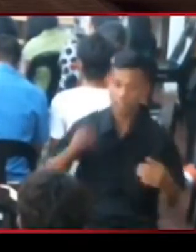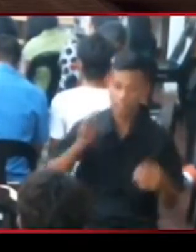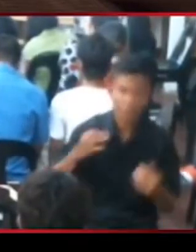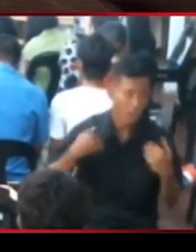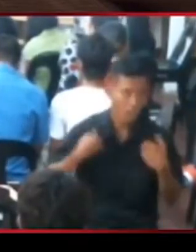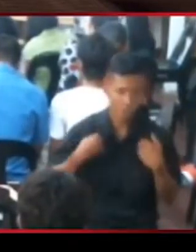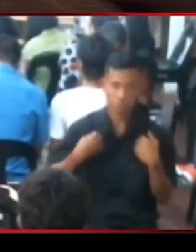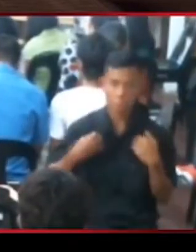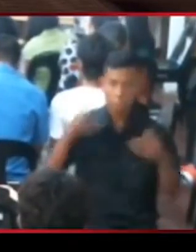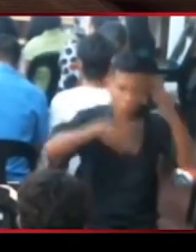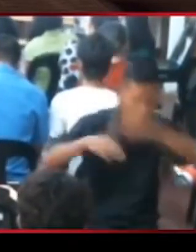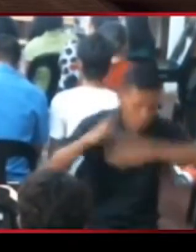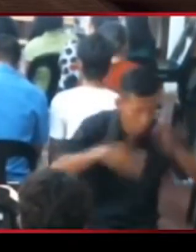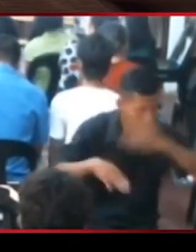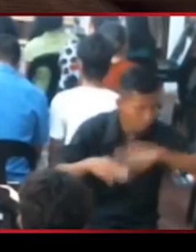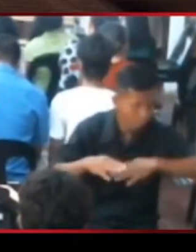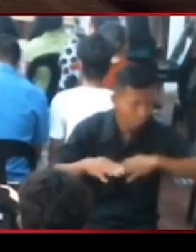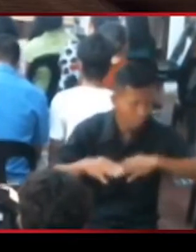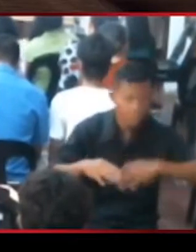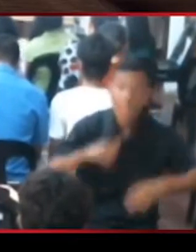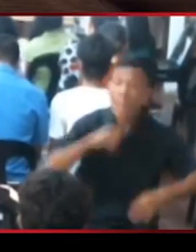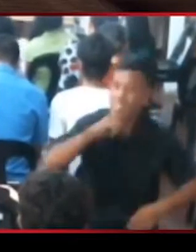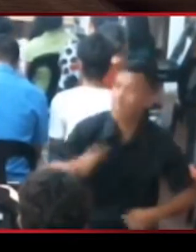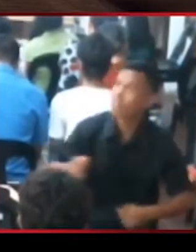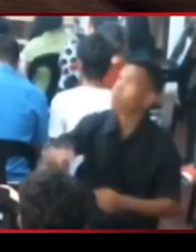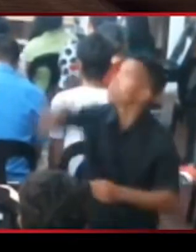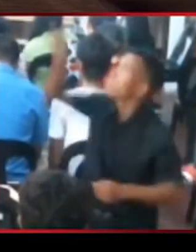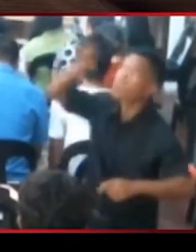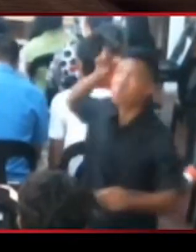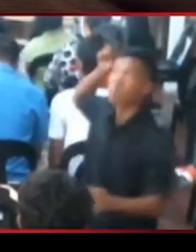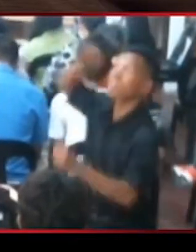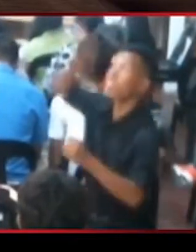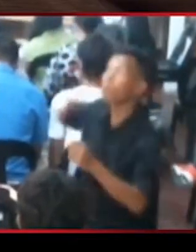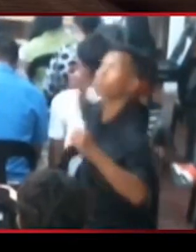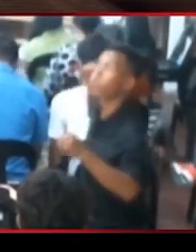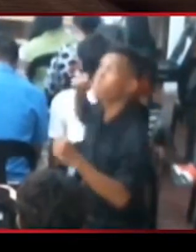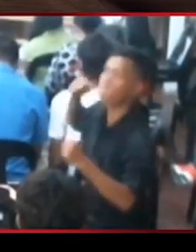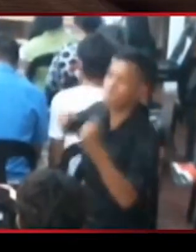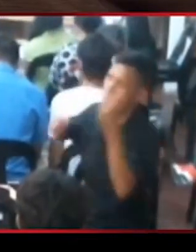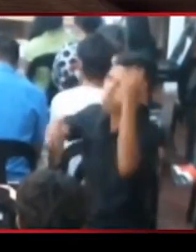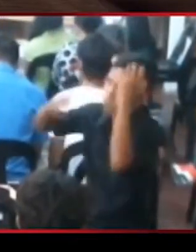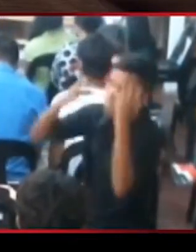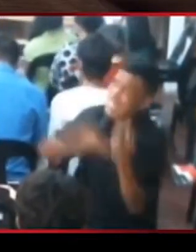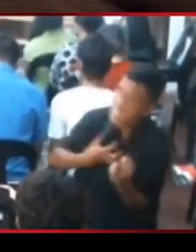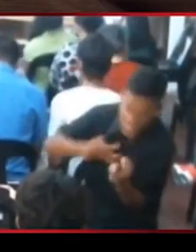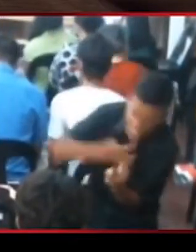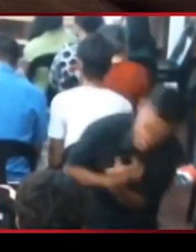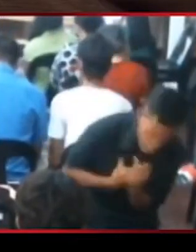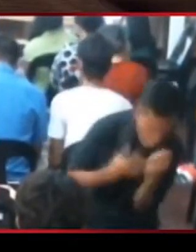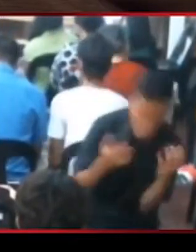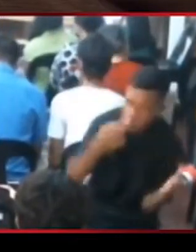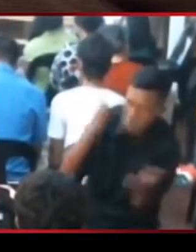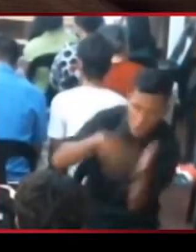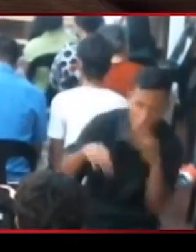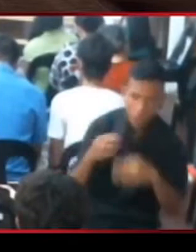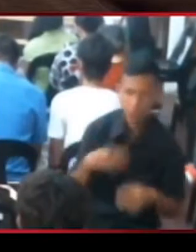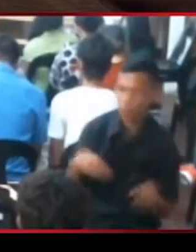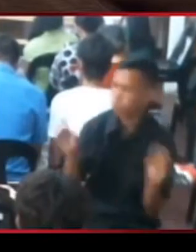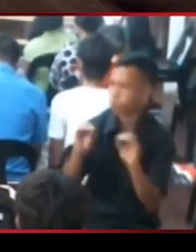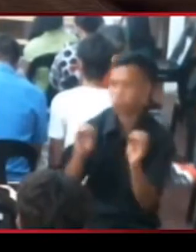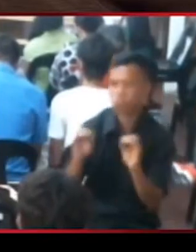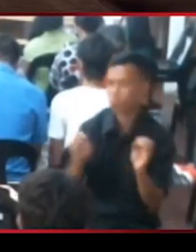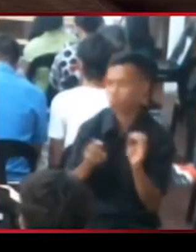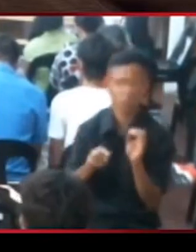you. Verse 13. Let no man say when he is tempted,